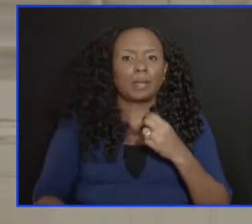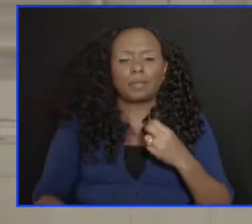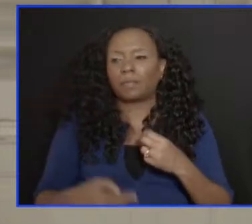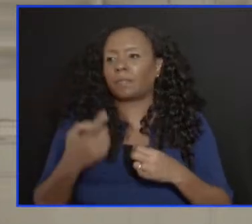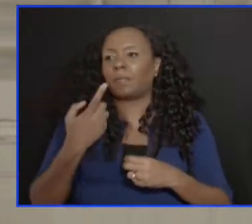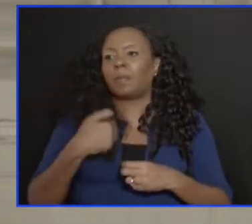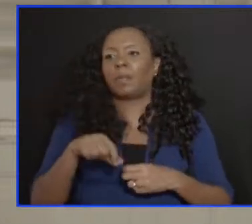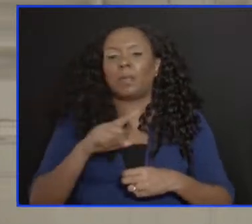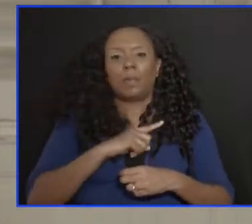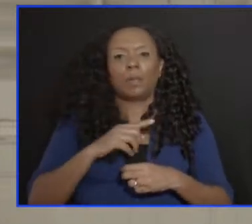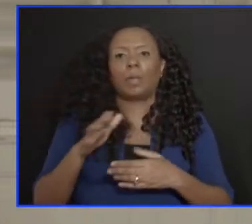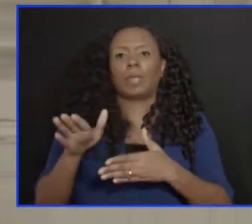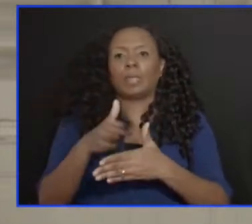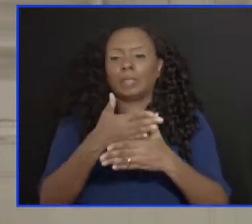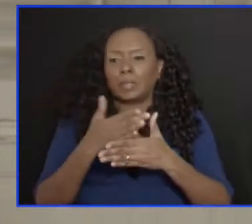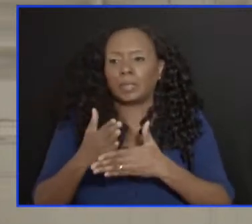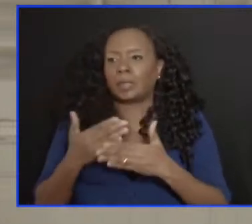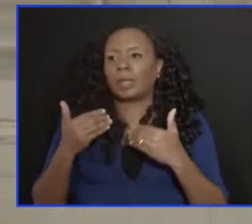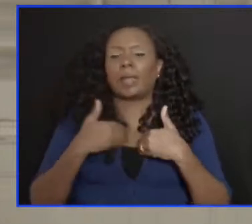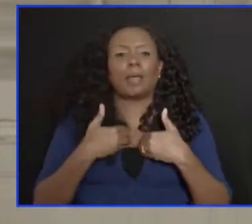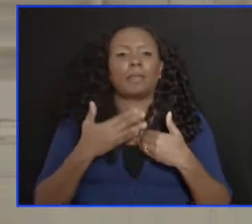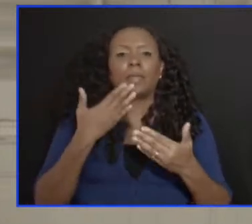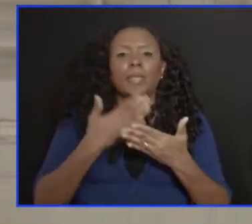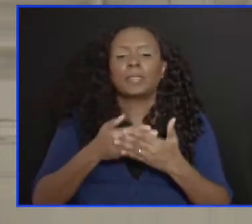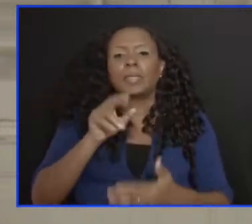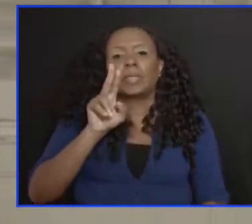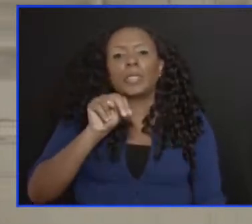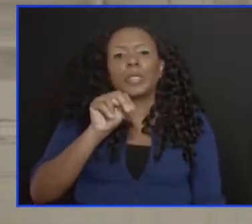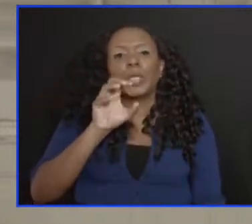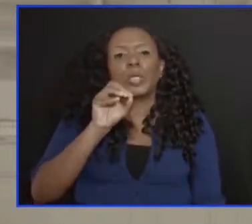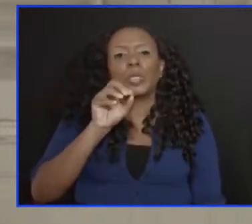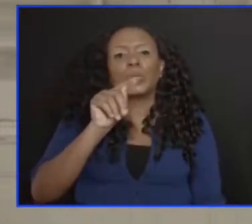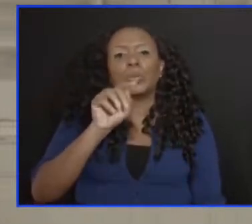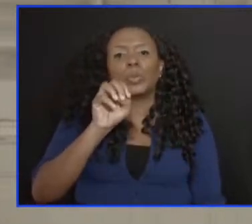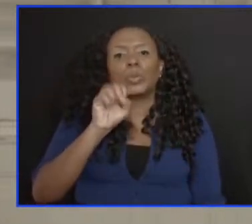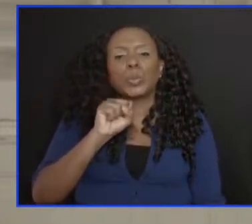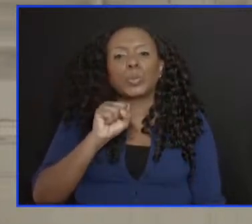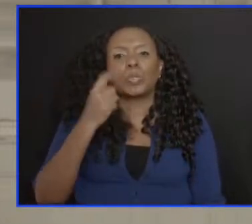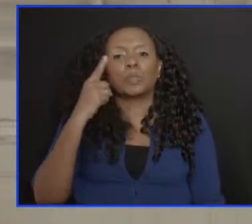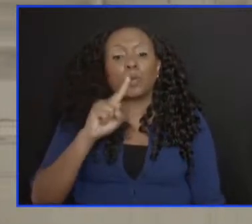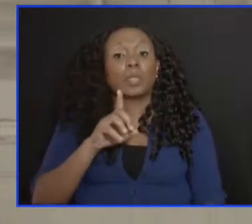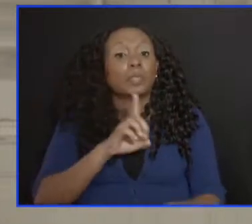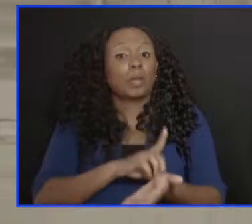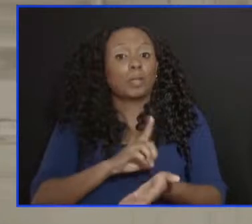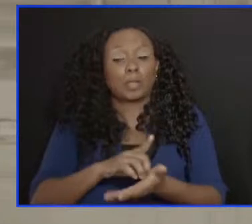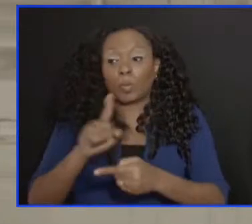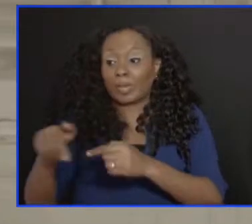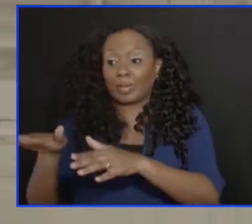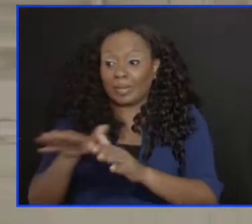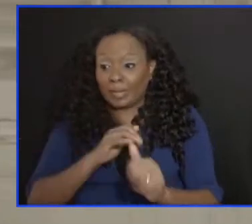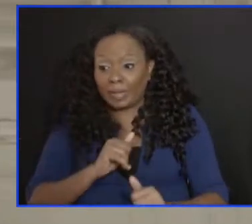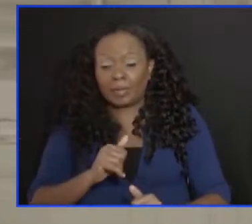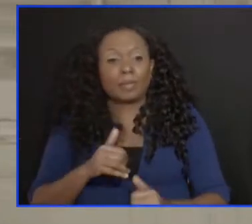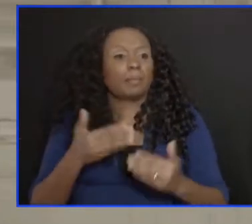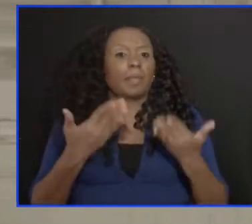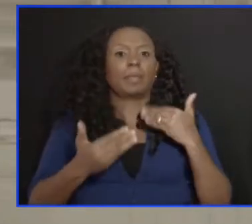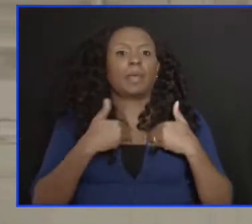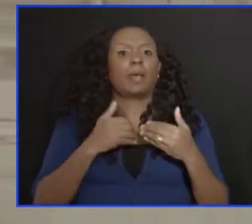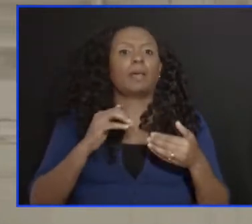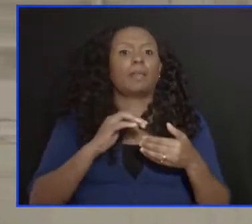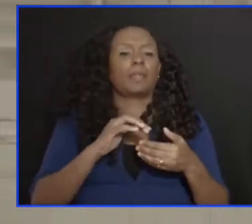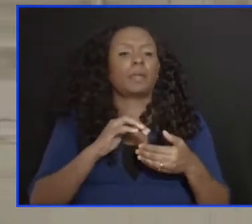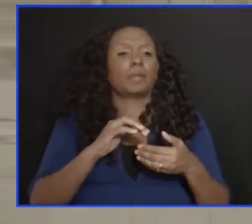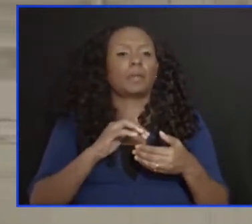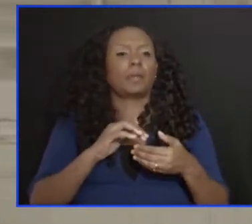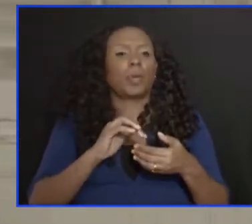would have had in isolation. But we send the appropriate notes to the doctors for follow-up, to watch them carefully. They may have joint pain. Some may